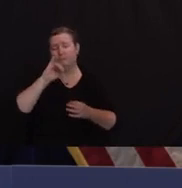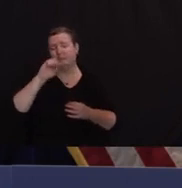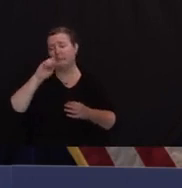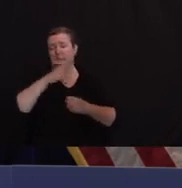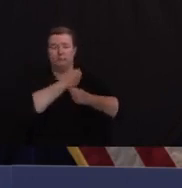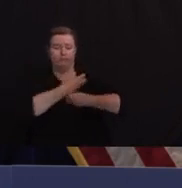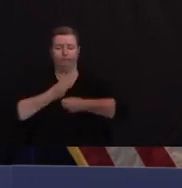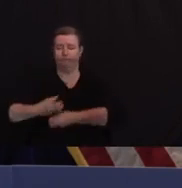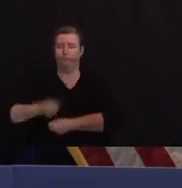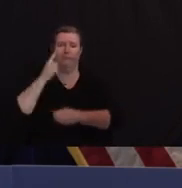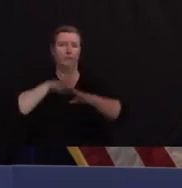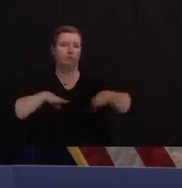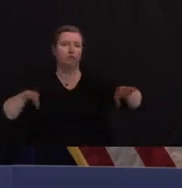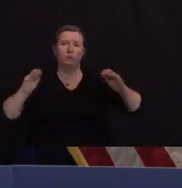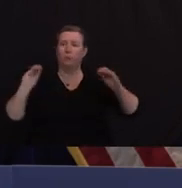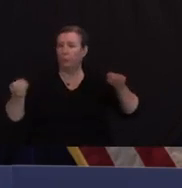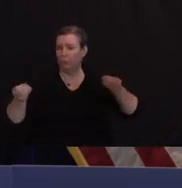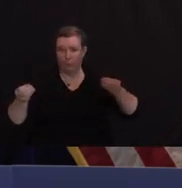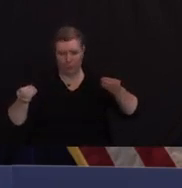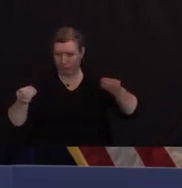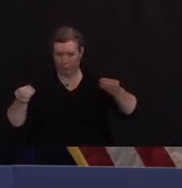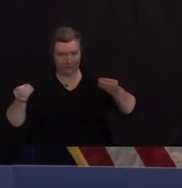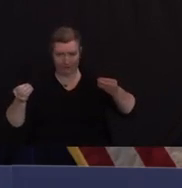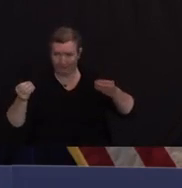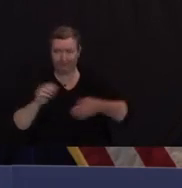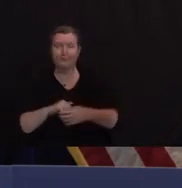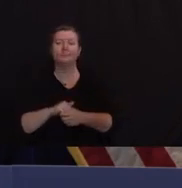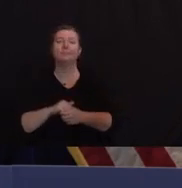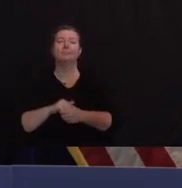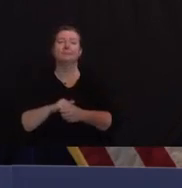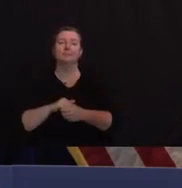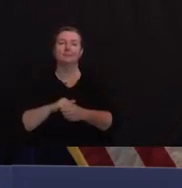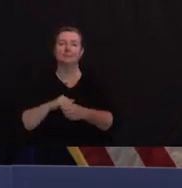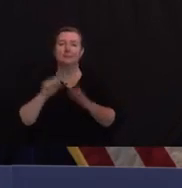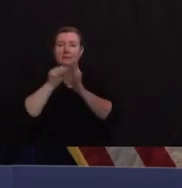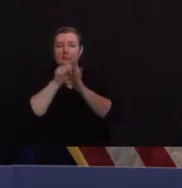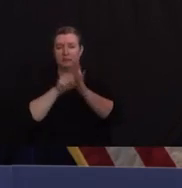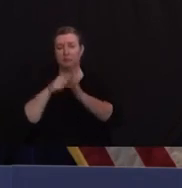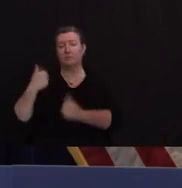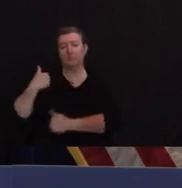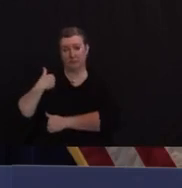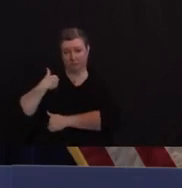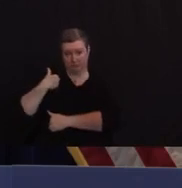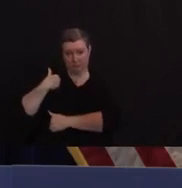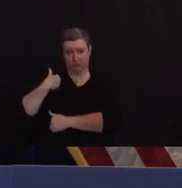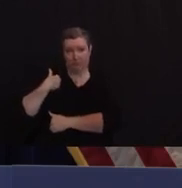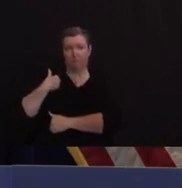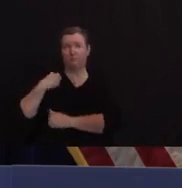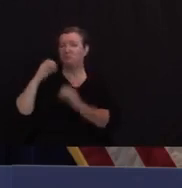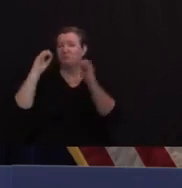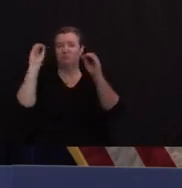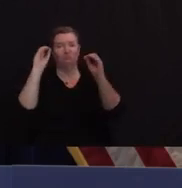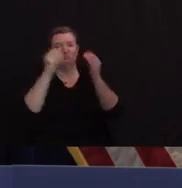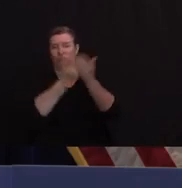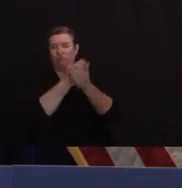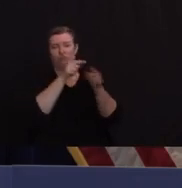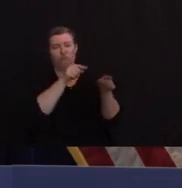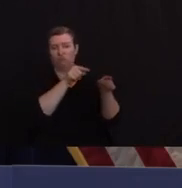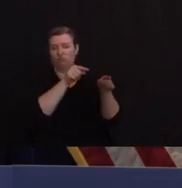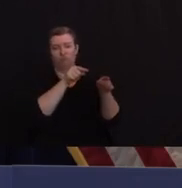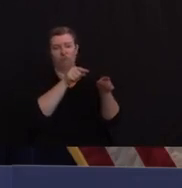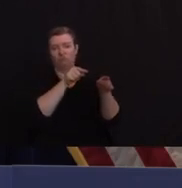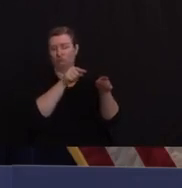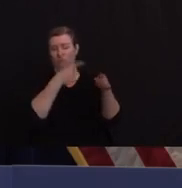children. At the state veterans' homes, there are no new cases among residents, and at our state